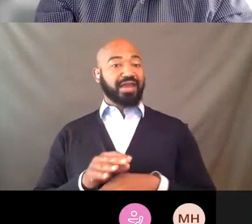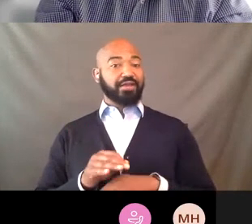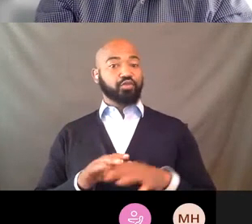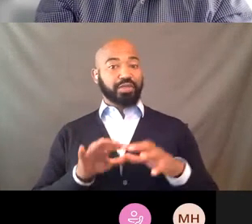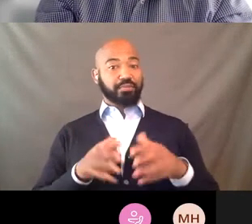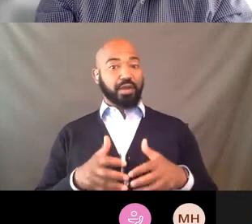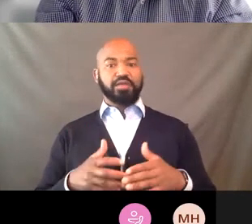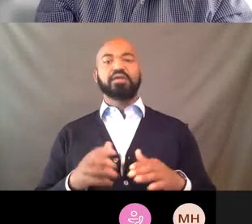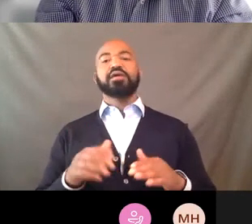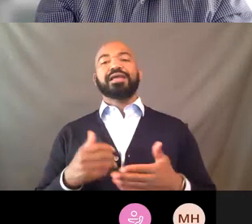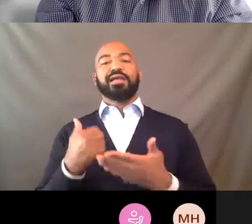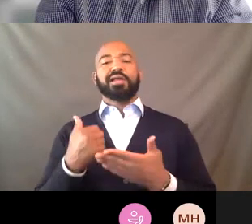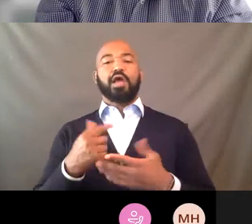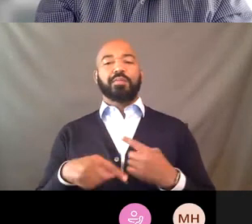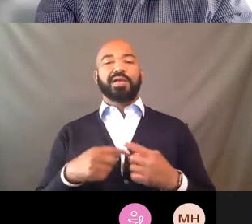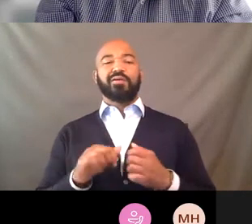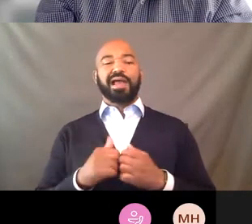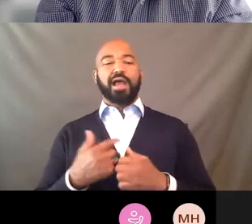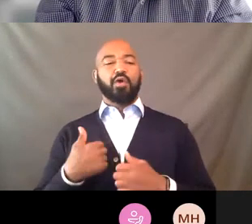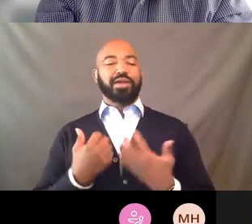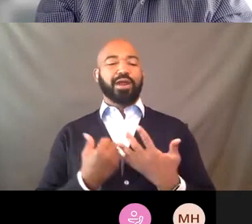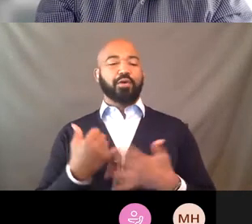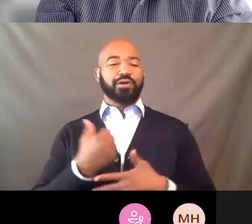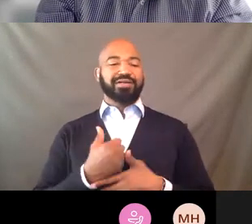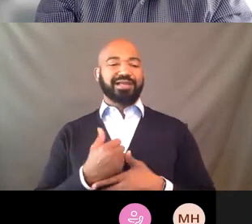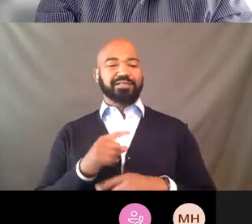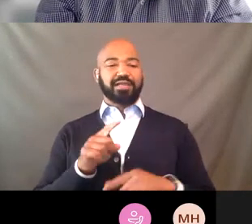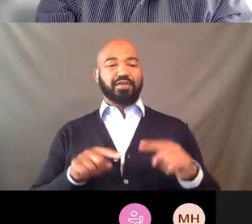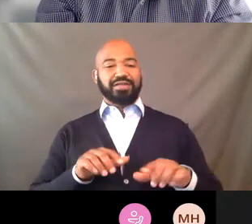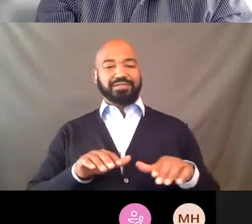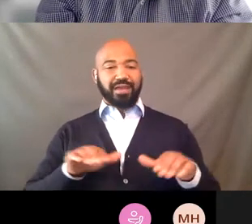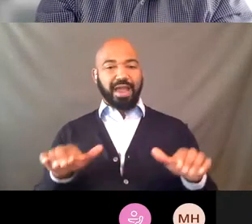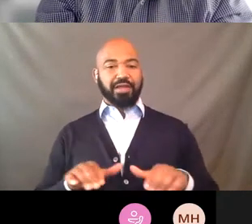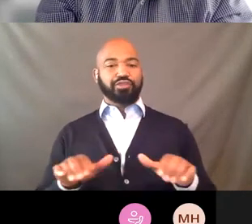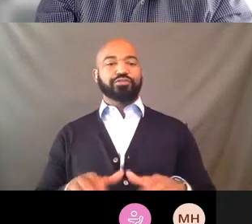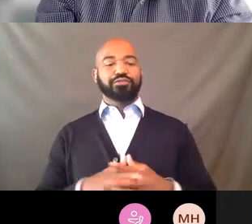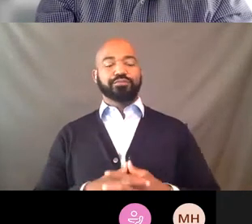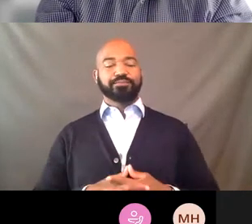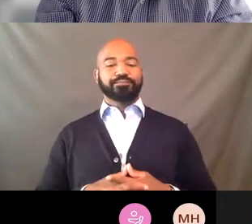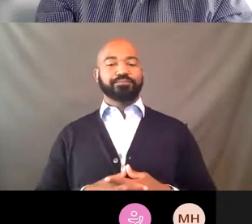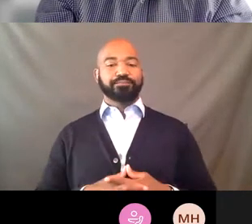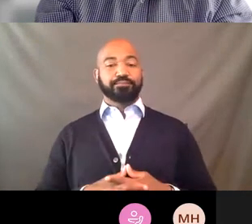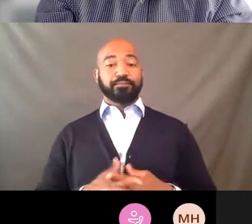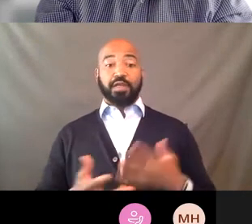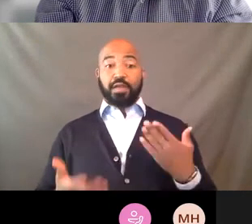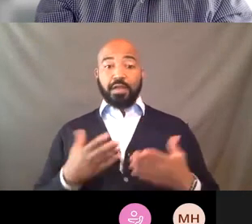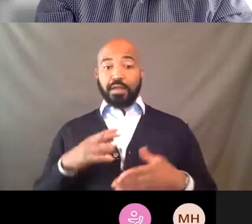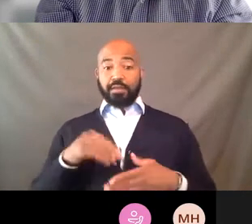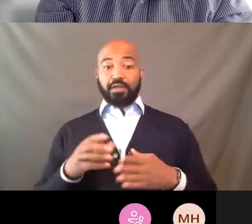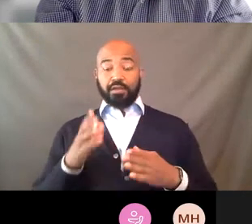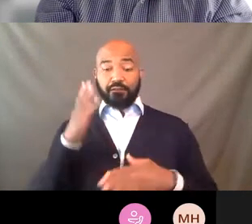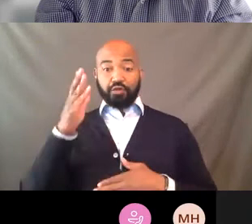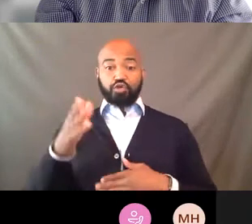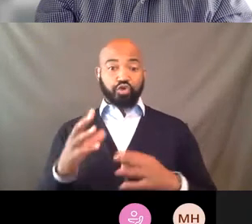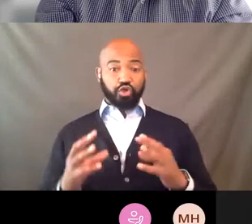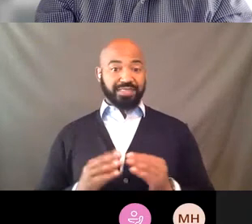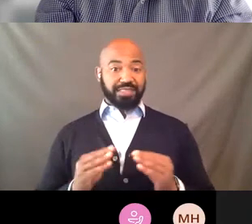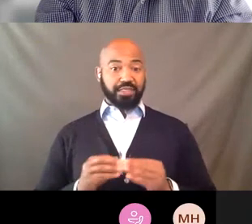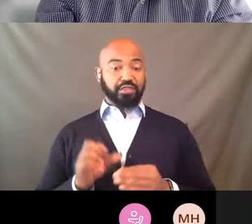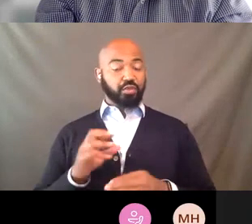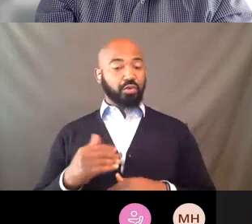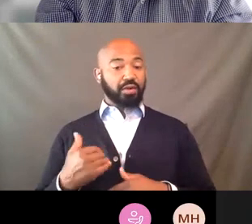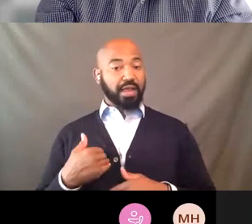helpful in terms of how we prioritize the various actions. So maybe in future meetings, or if there's a way that I